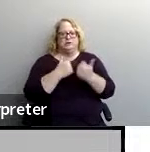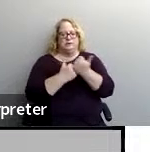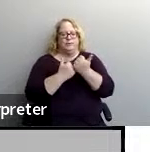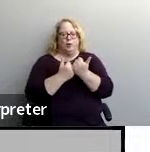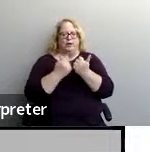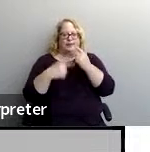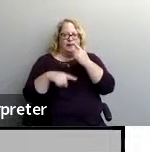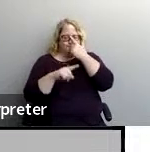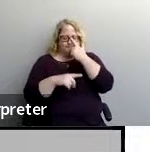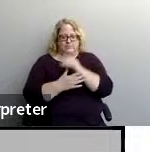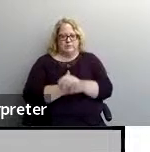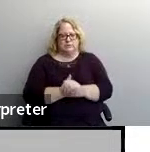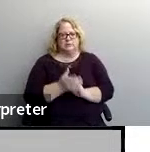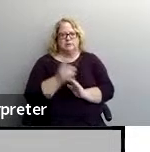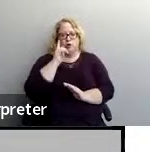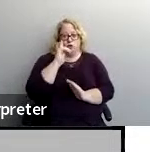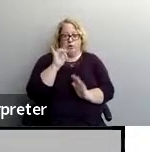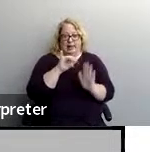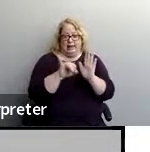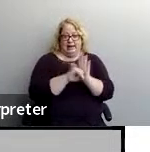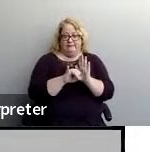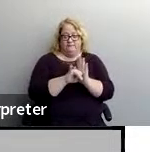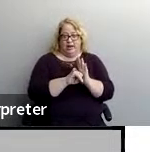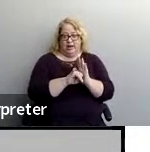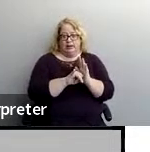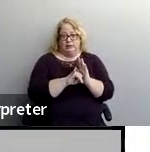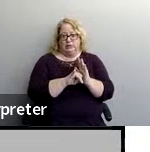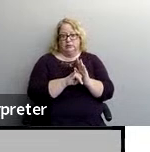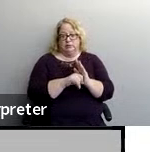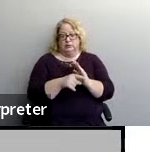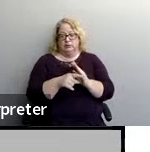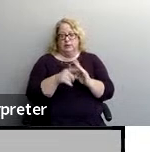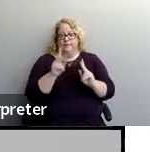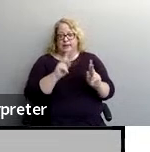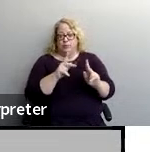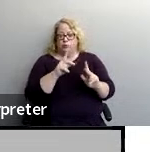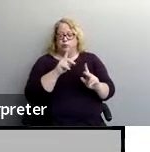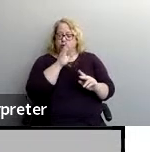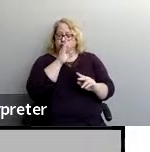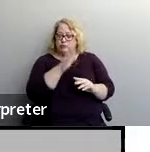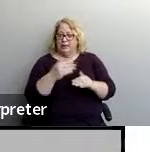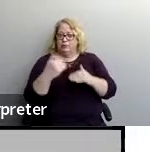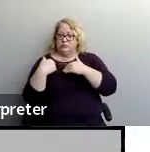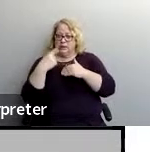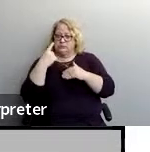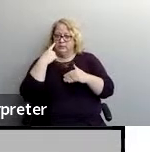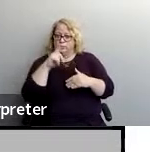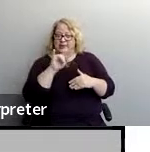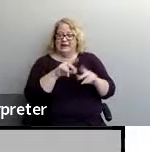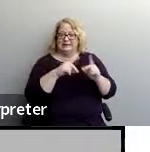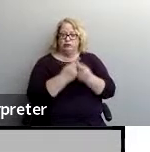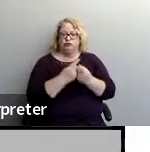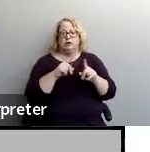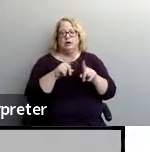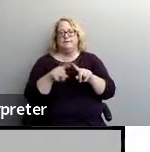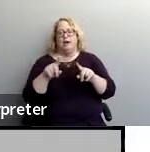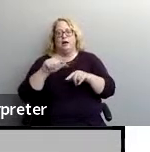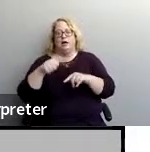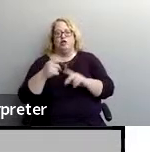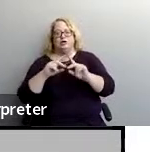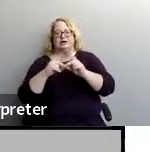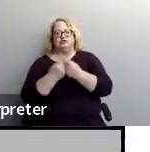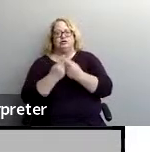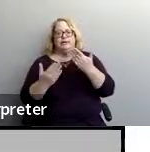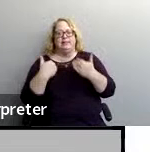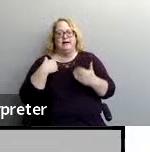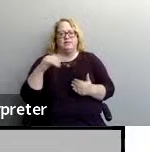them? Does that look like identifying individuals to be directly responsible not only for that district, but other districts that may have